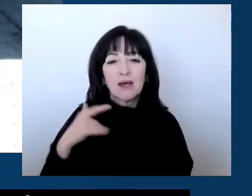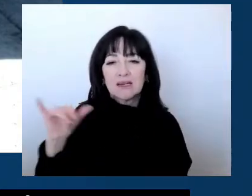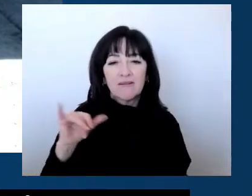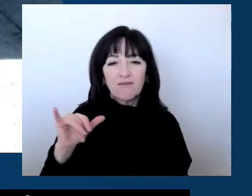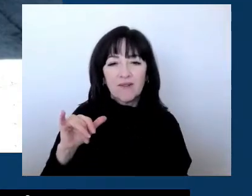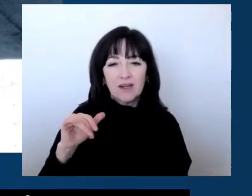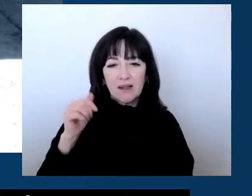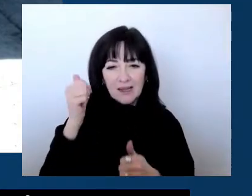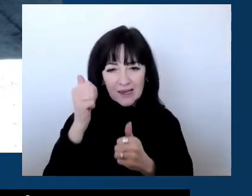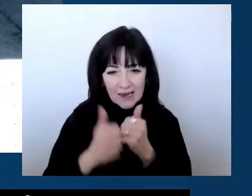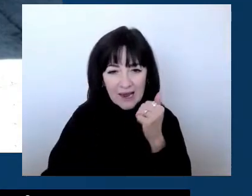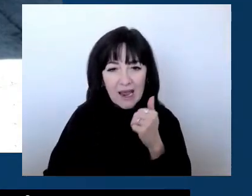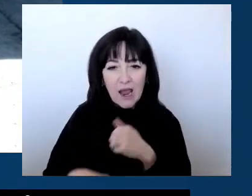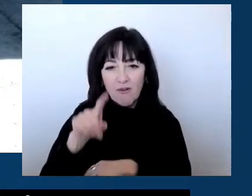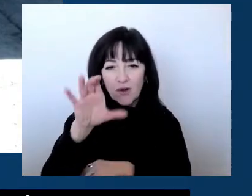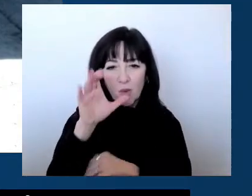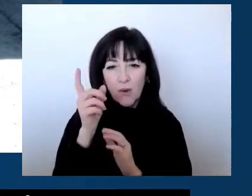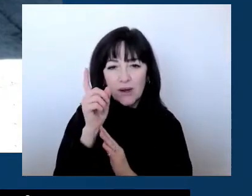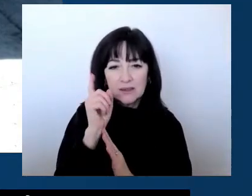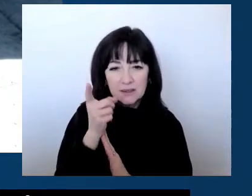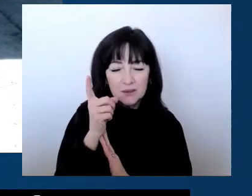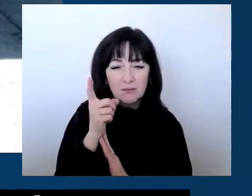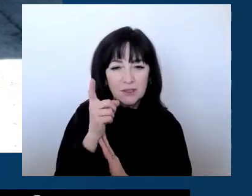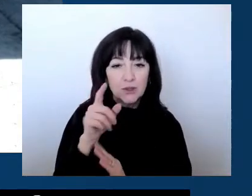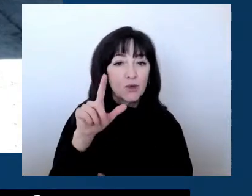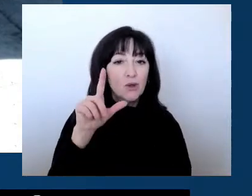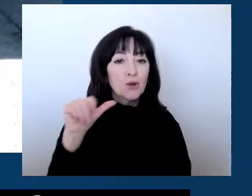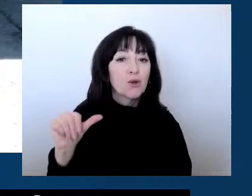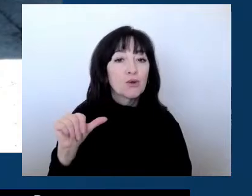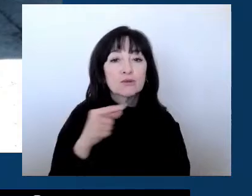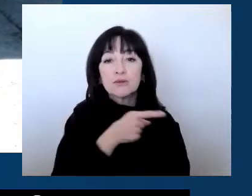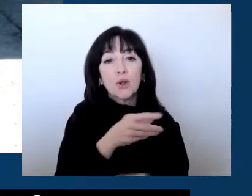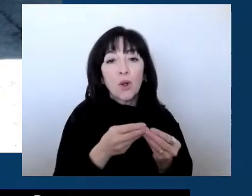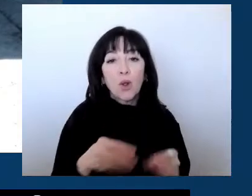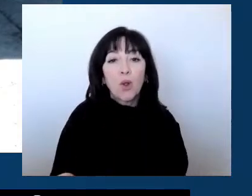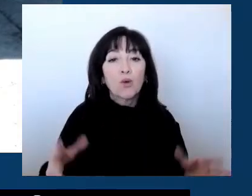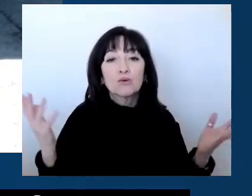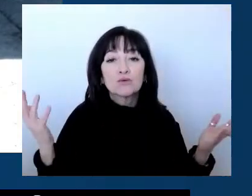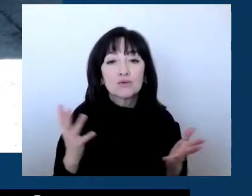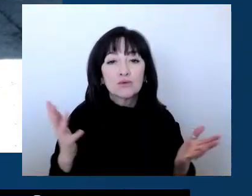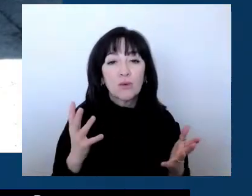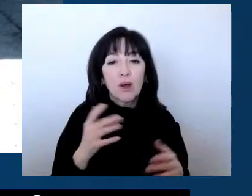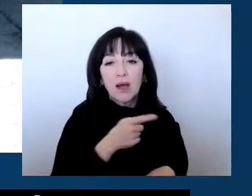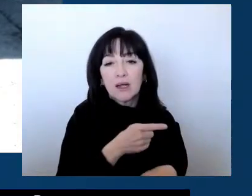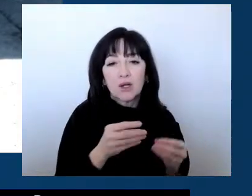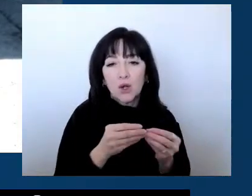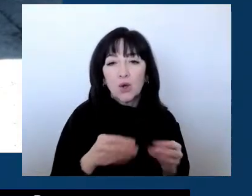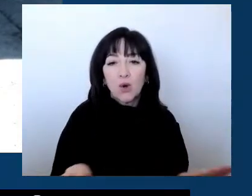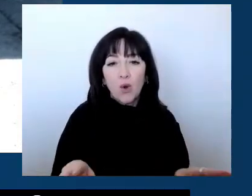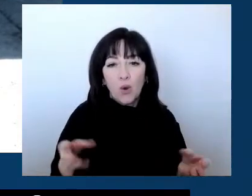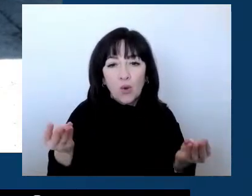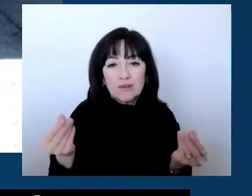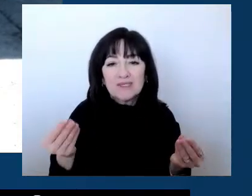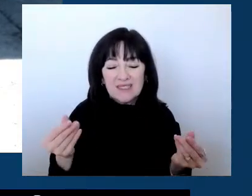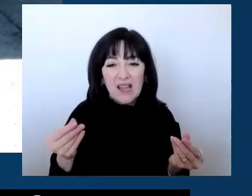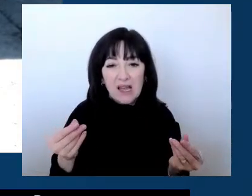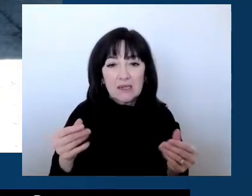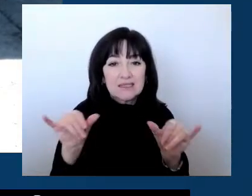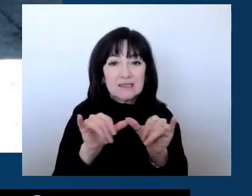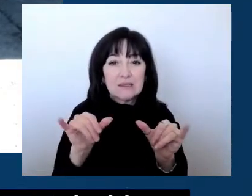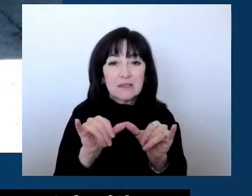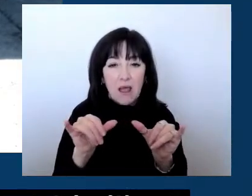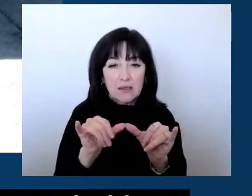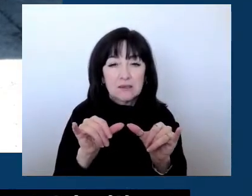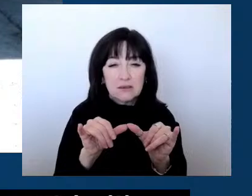every 100 minutes in Louisiana, you know what they lose? They lose a piece of land the size of a football field every